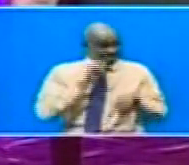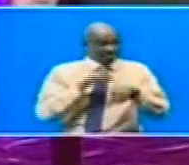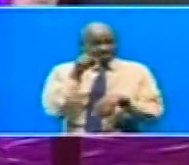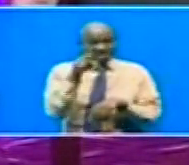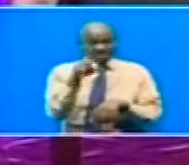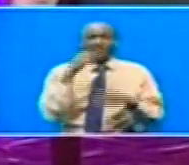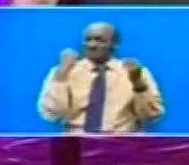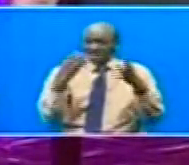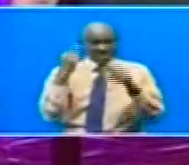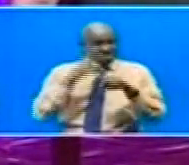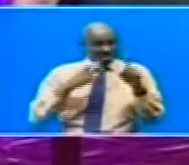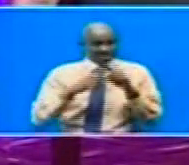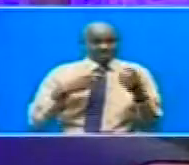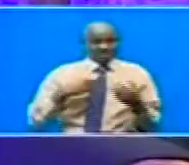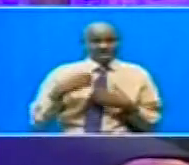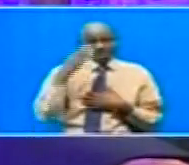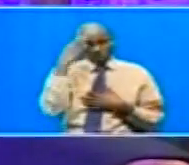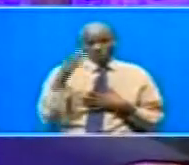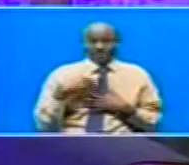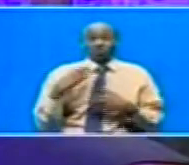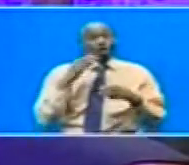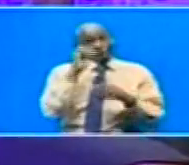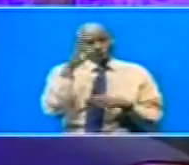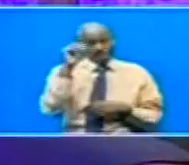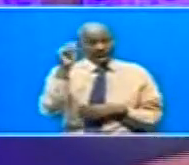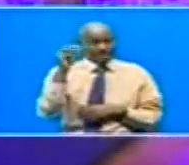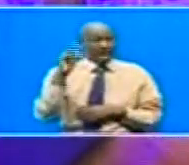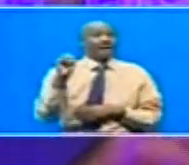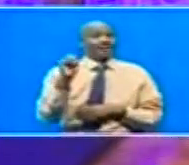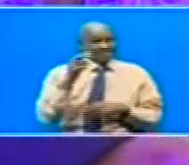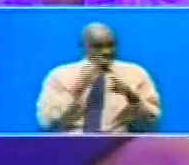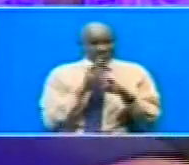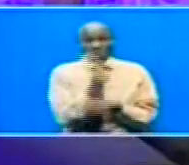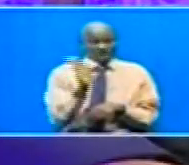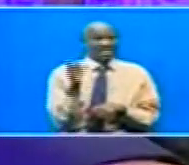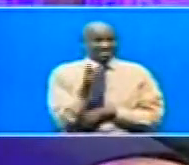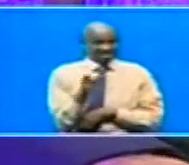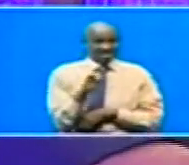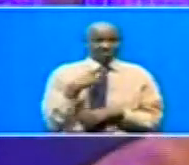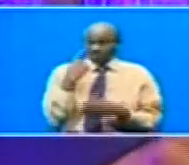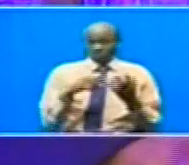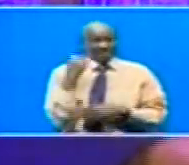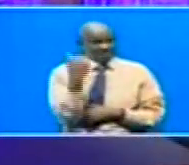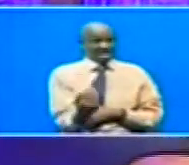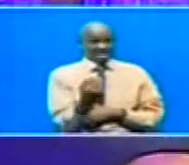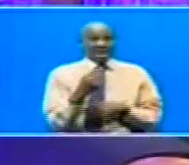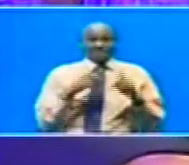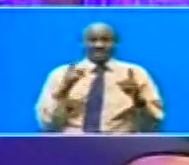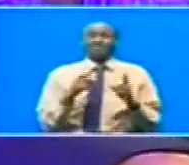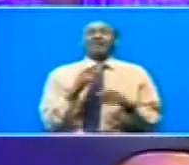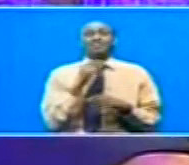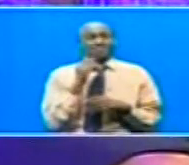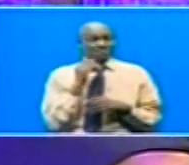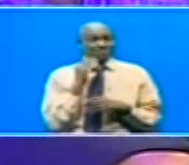for many, many years, I didn't want much to do with the Obama name. And because of the experiences that I had when I was young. But my mother was very